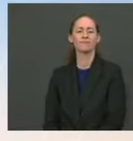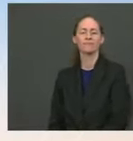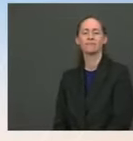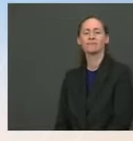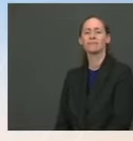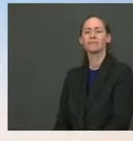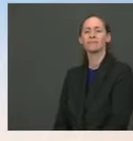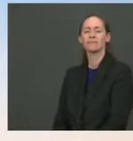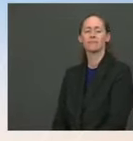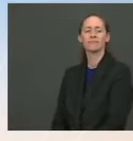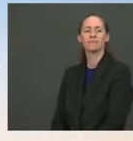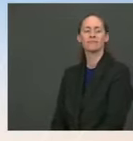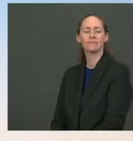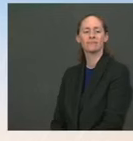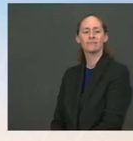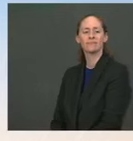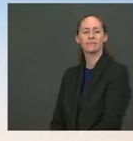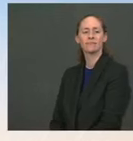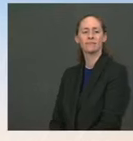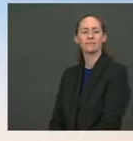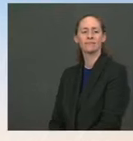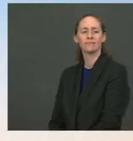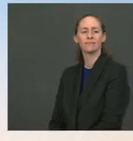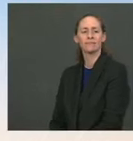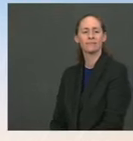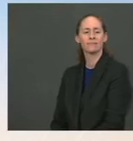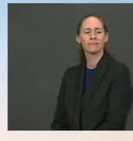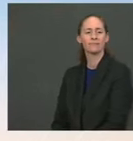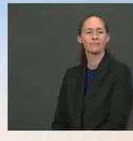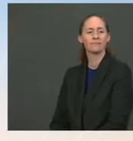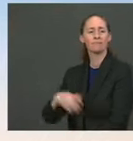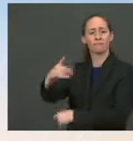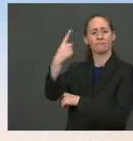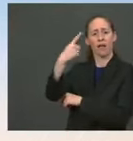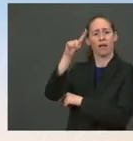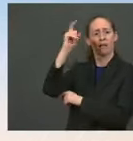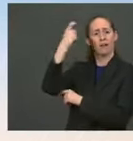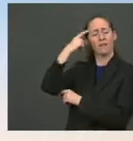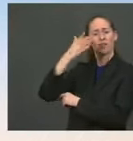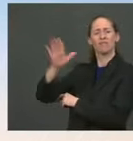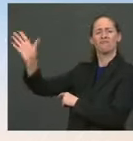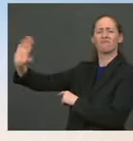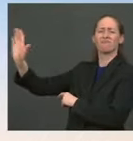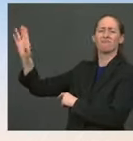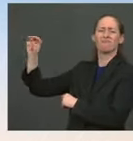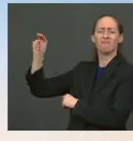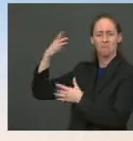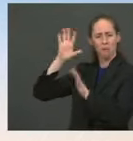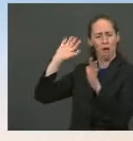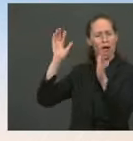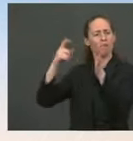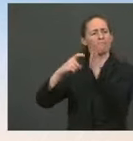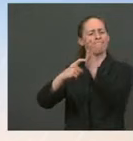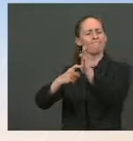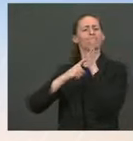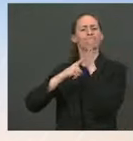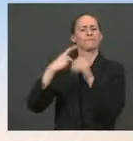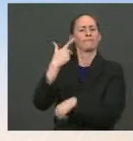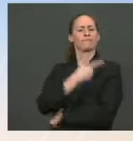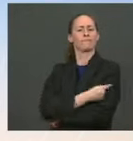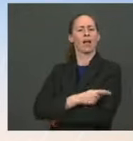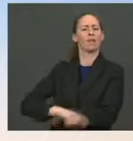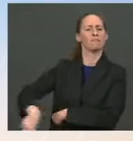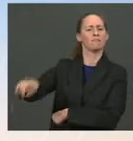vowing to fight against the president's vaccine mandate for private businesses. He outlined today a few bills that he would like, which would include